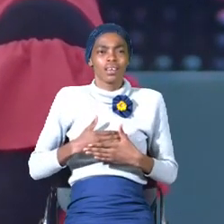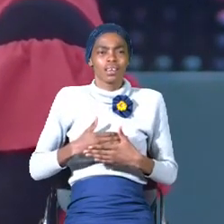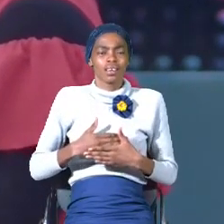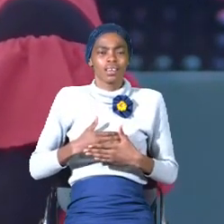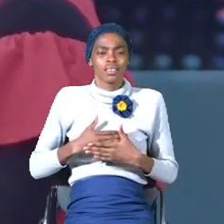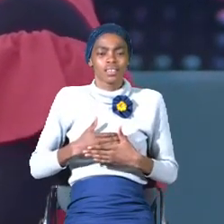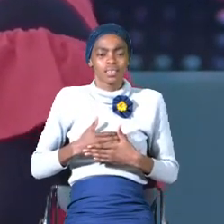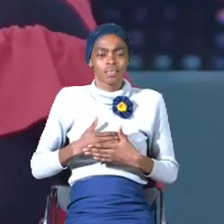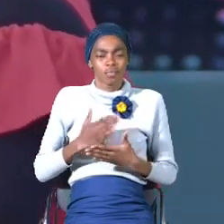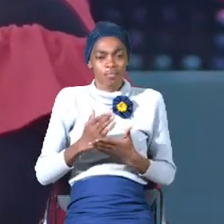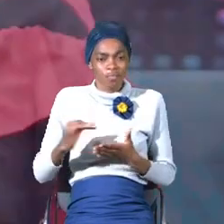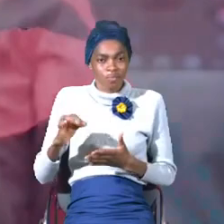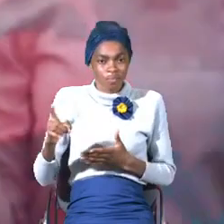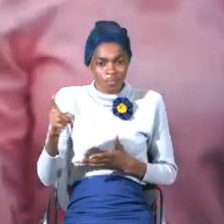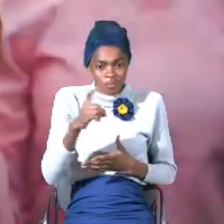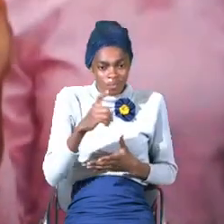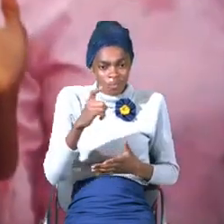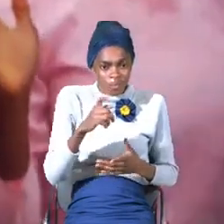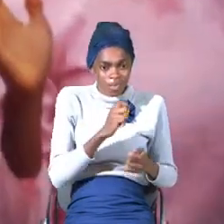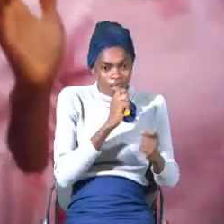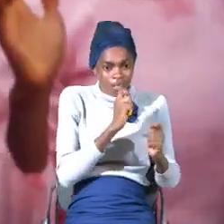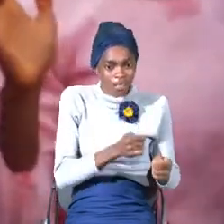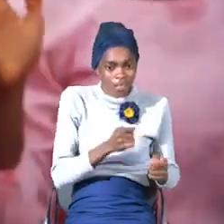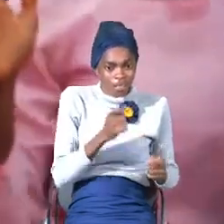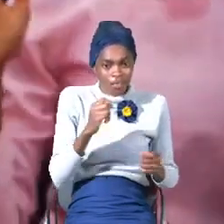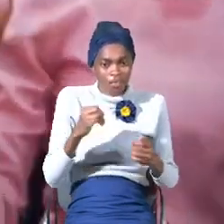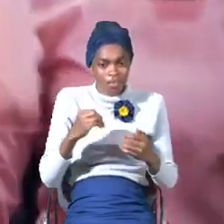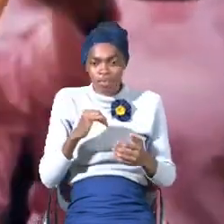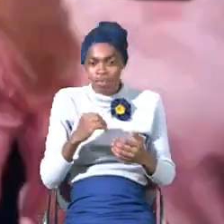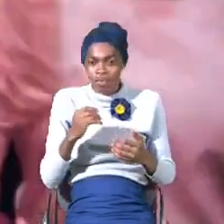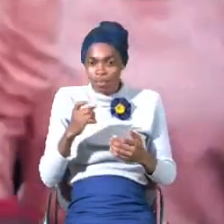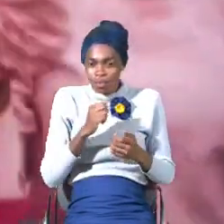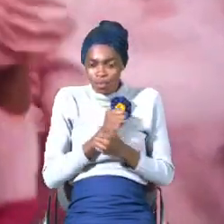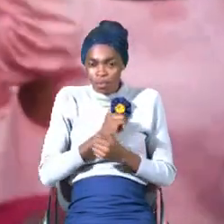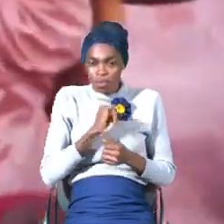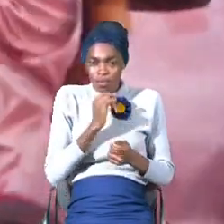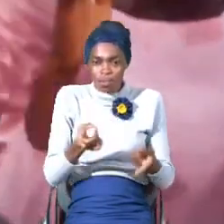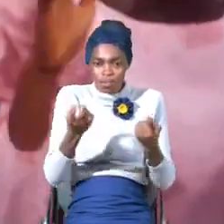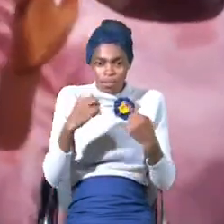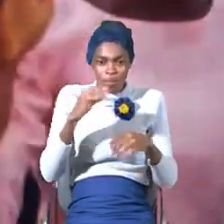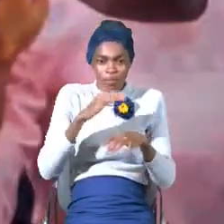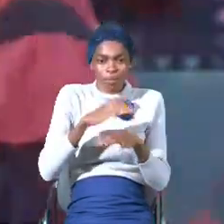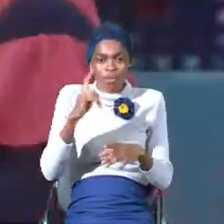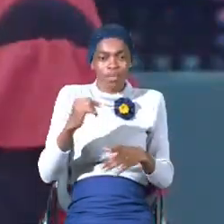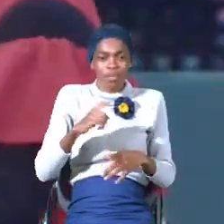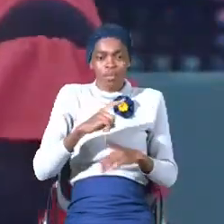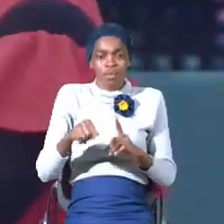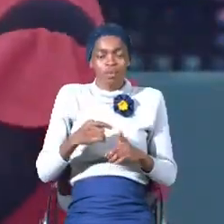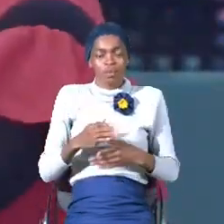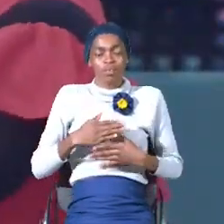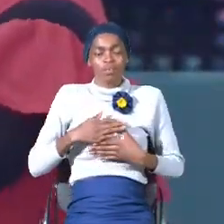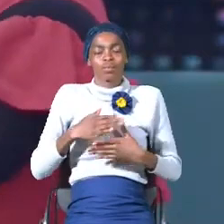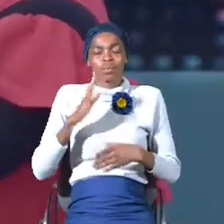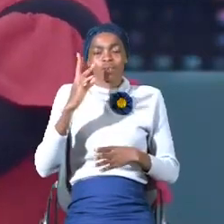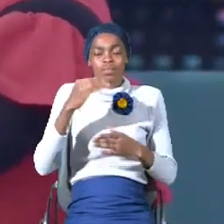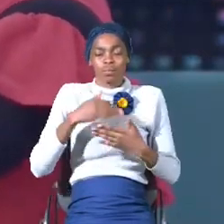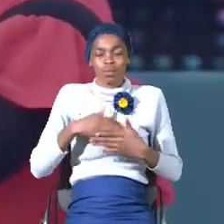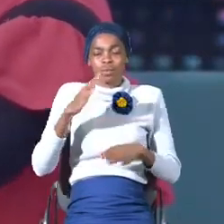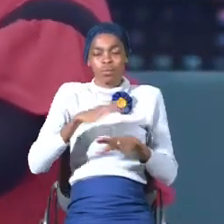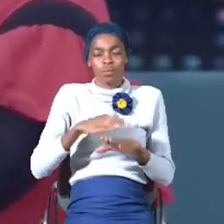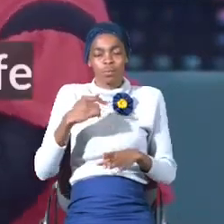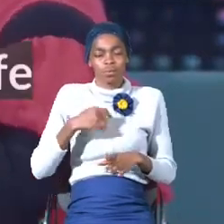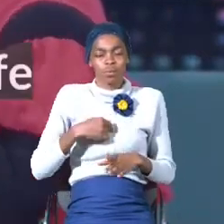Breathe. Some of you, the gifts you lost are coming back. When you breathe your breath upon me,